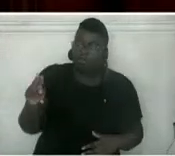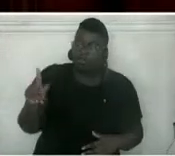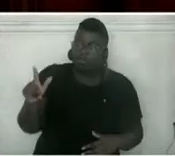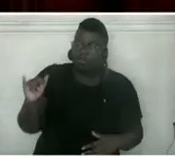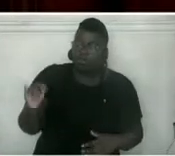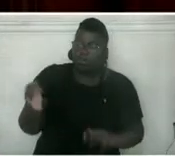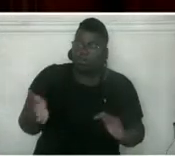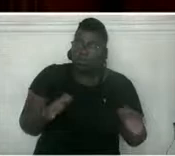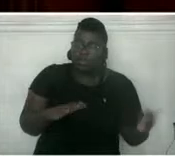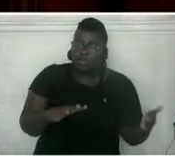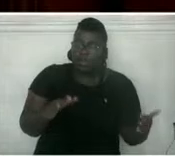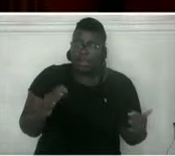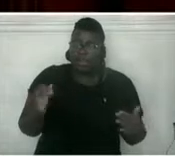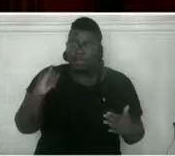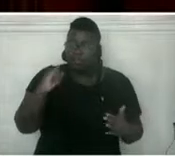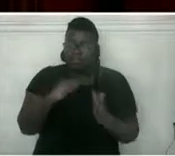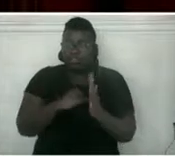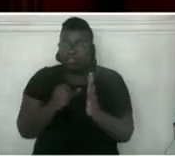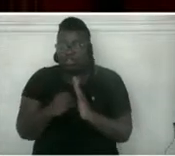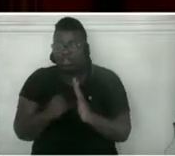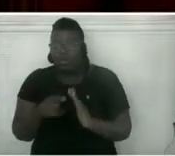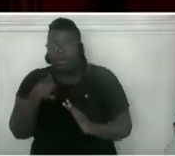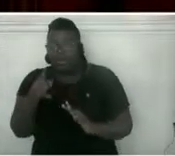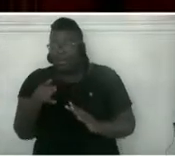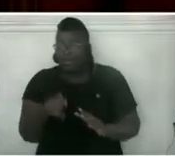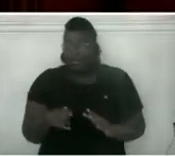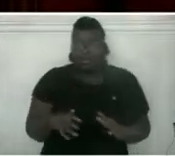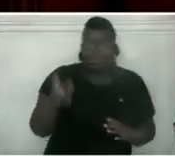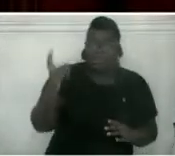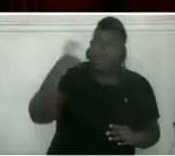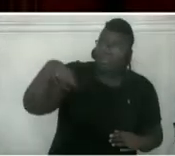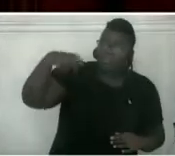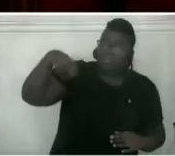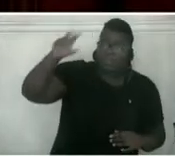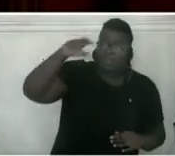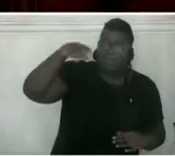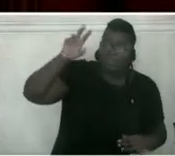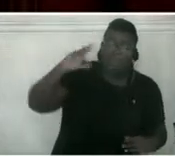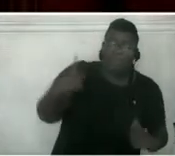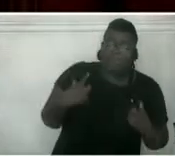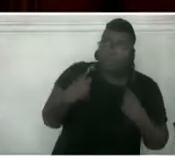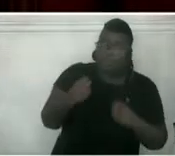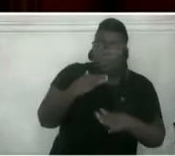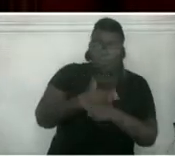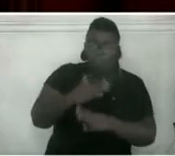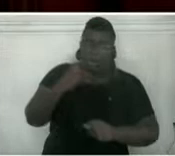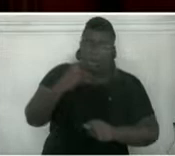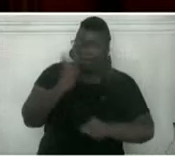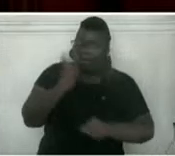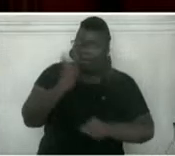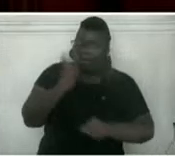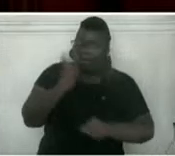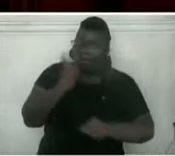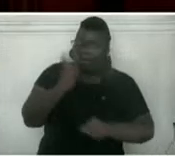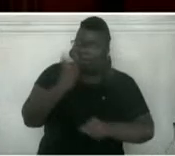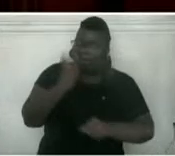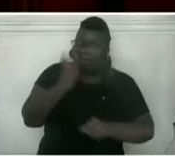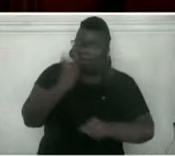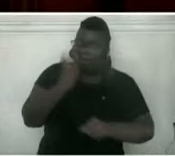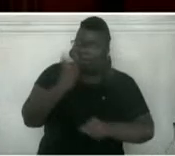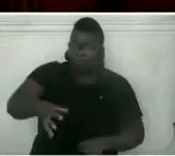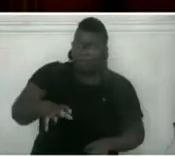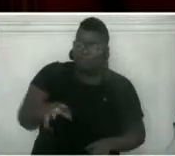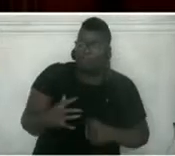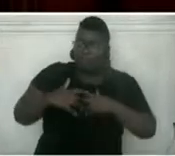late MEC has been in the forefront, traveling the length and breadth of the province, rolling out